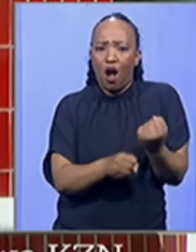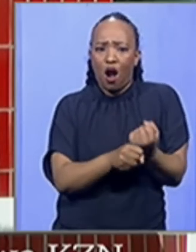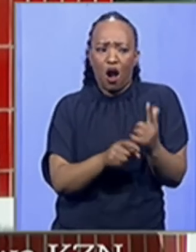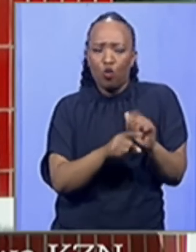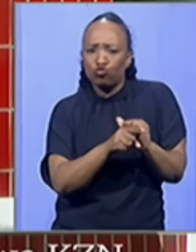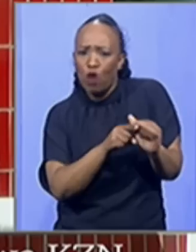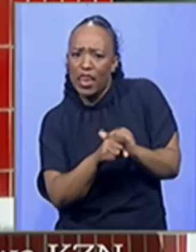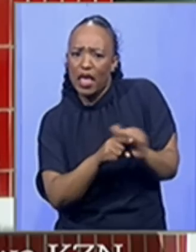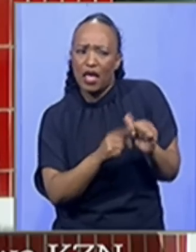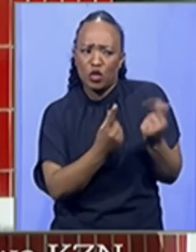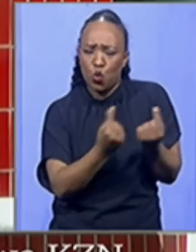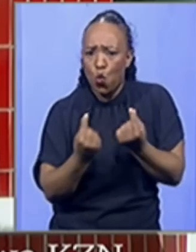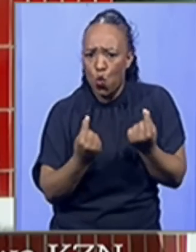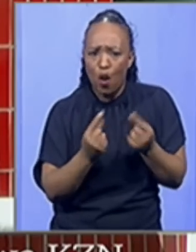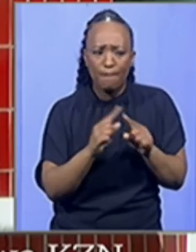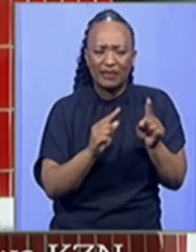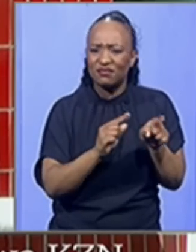these illegal